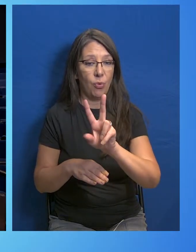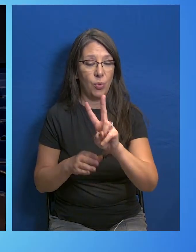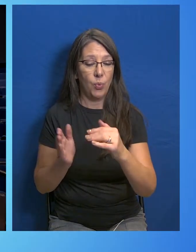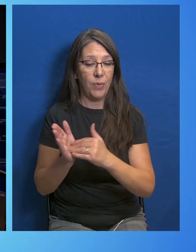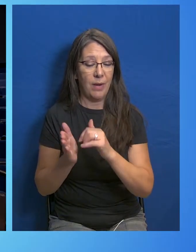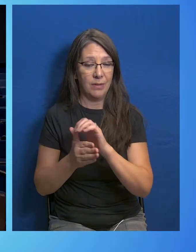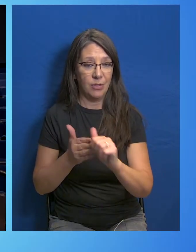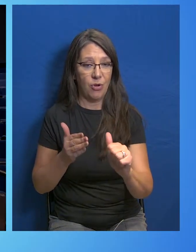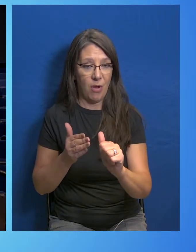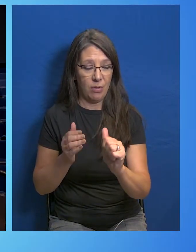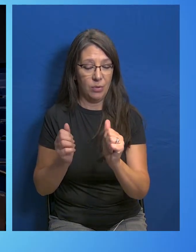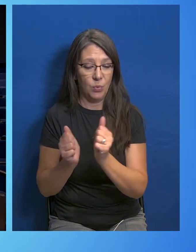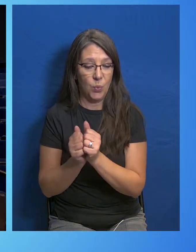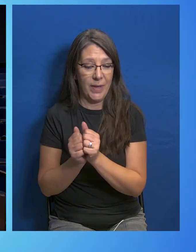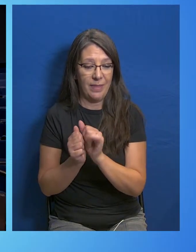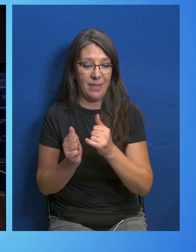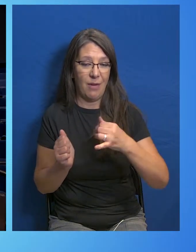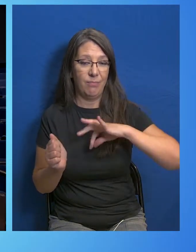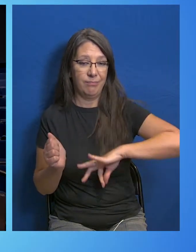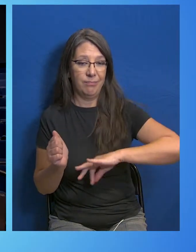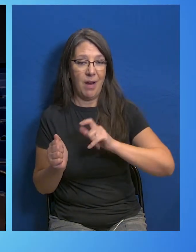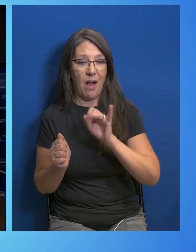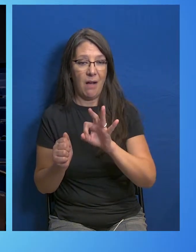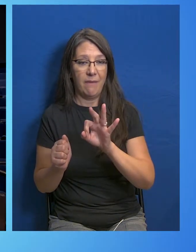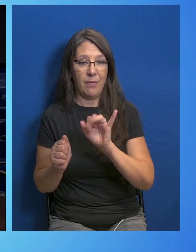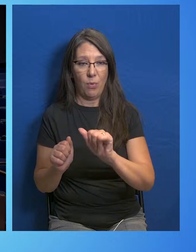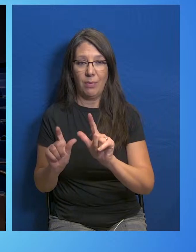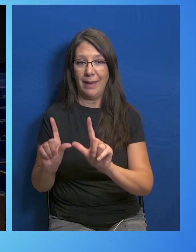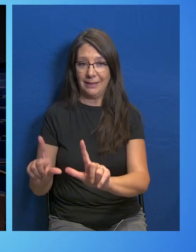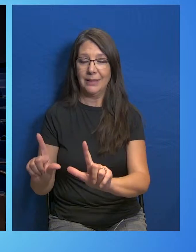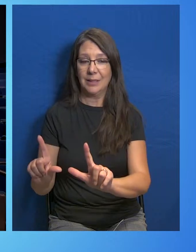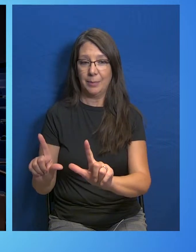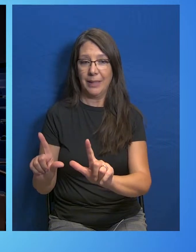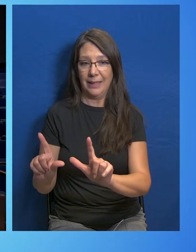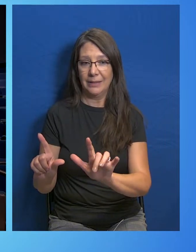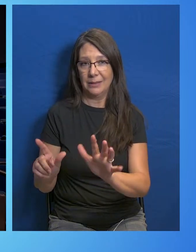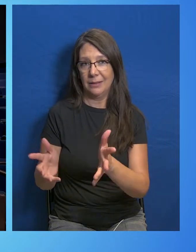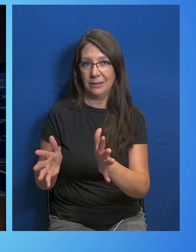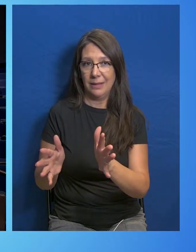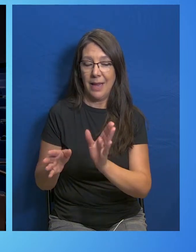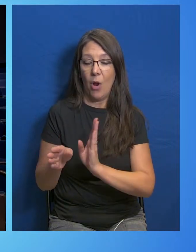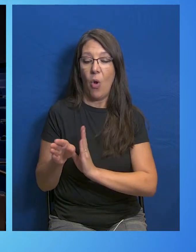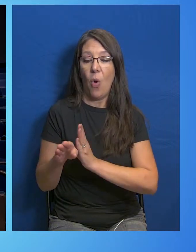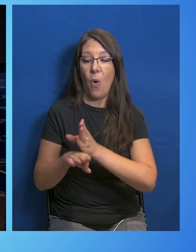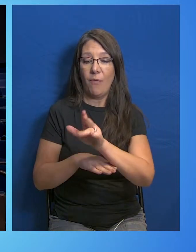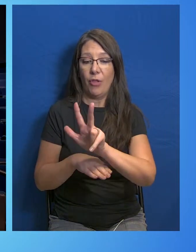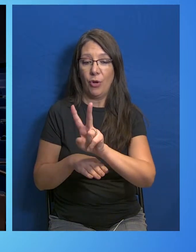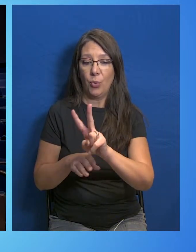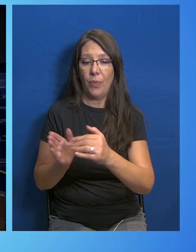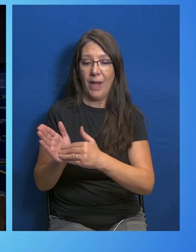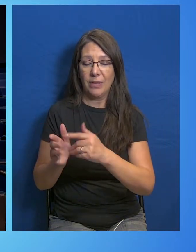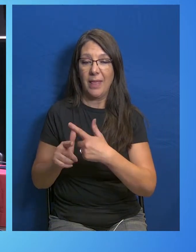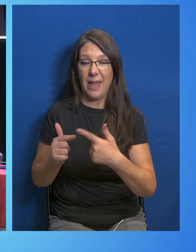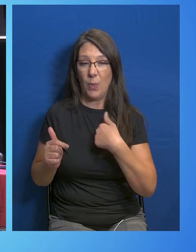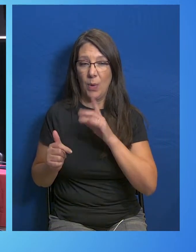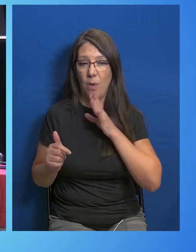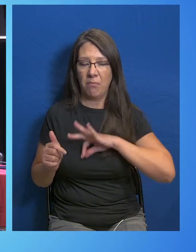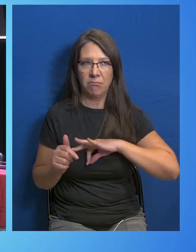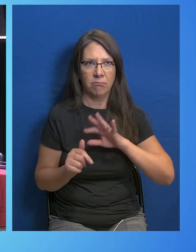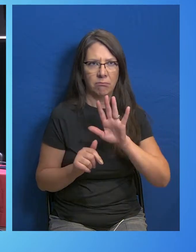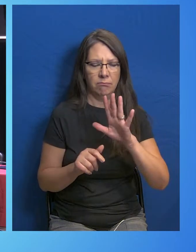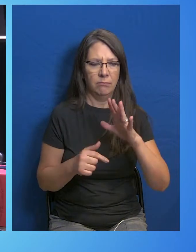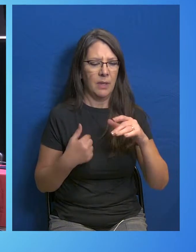license plates. I'm just going to do some quick math really